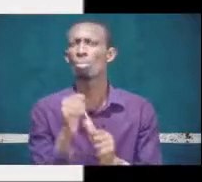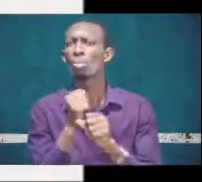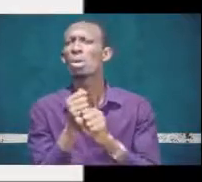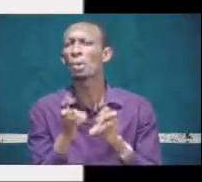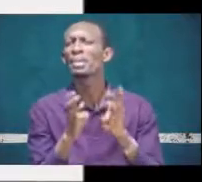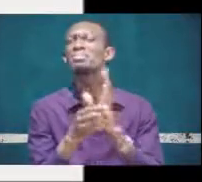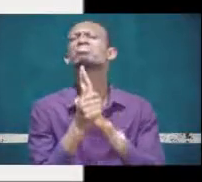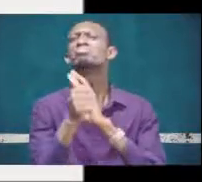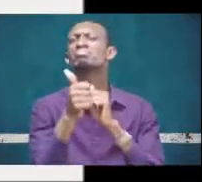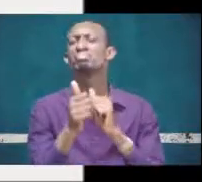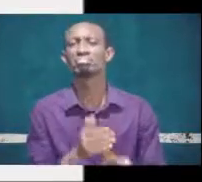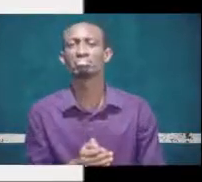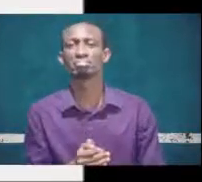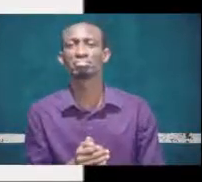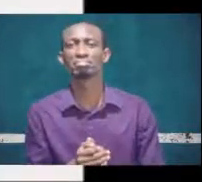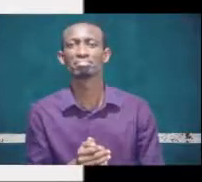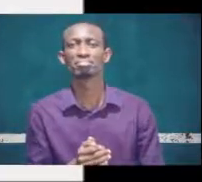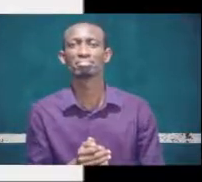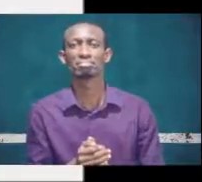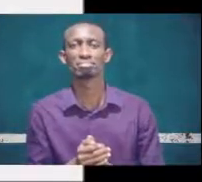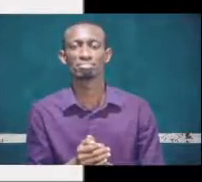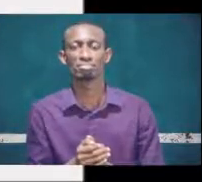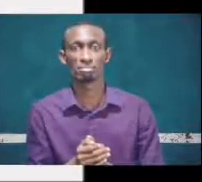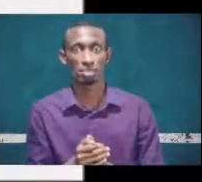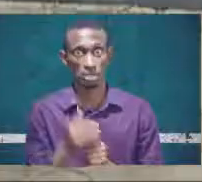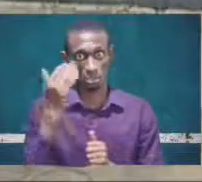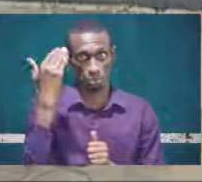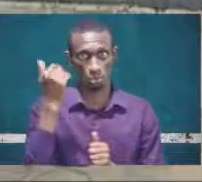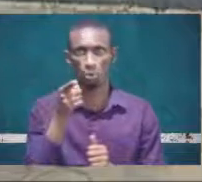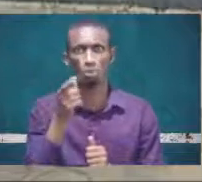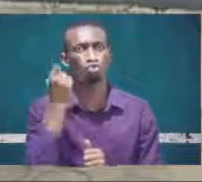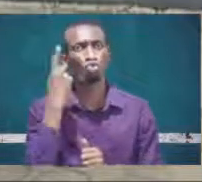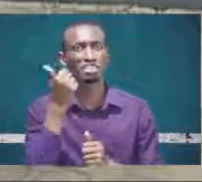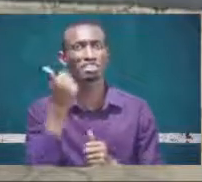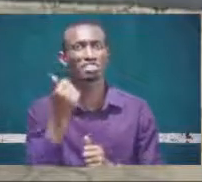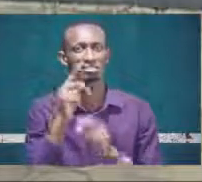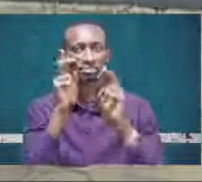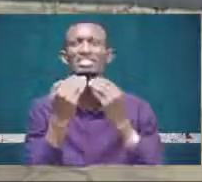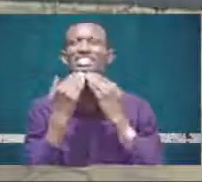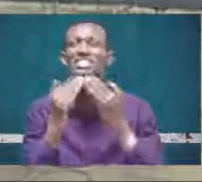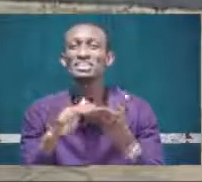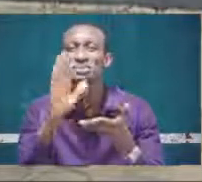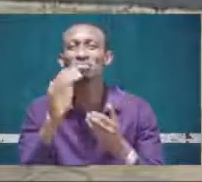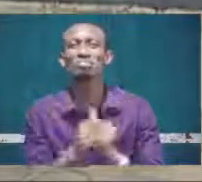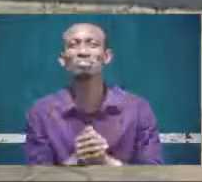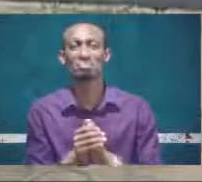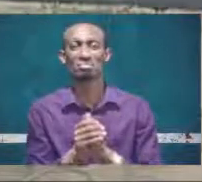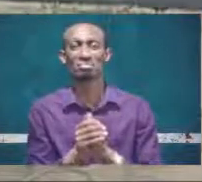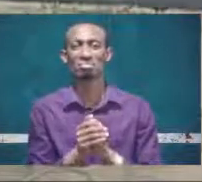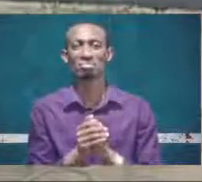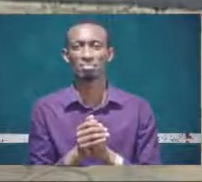well, because you've understood what we have talked about in this lesson. Thank you very much